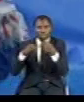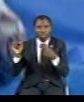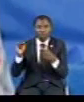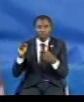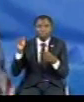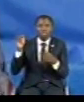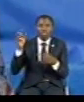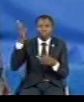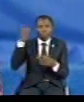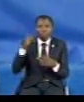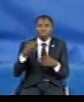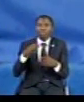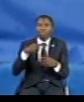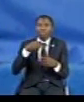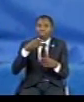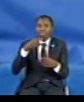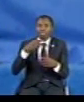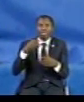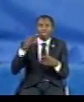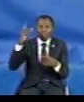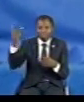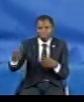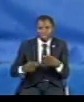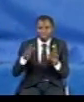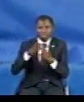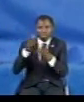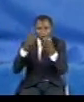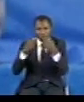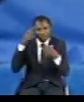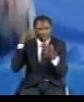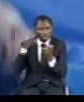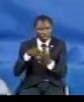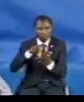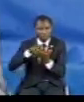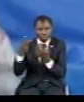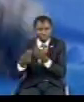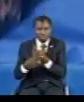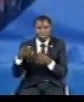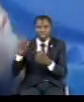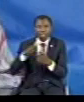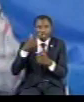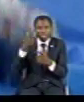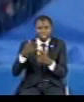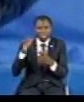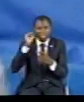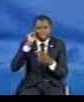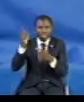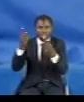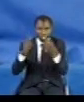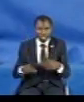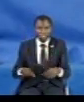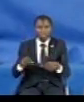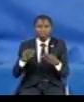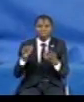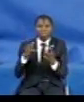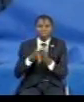should come for this program. And actually she came. And by the grace of God, on the first day of